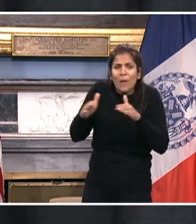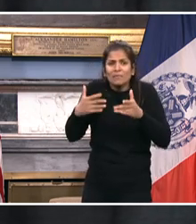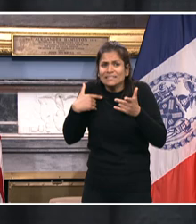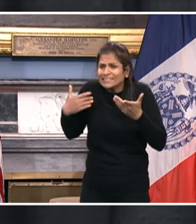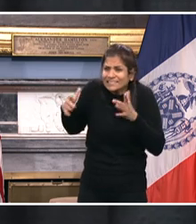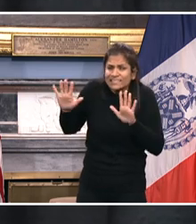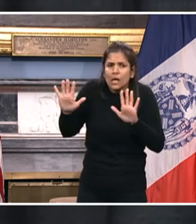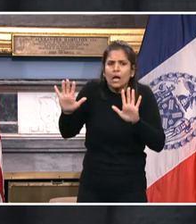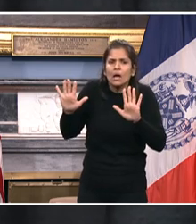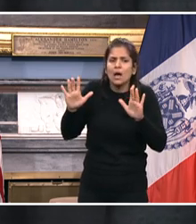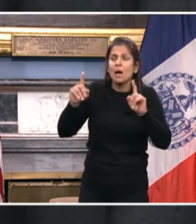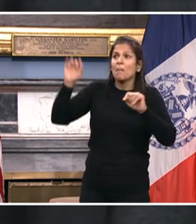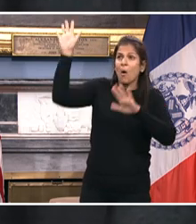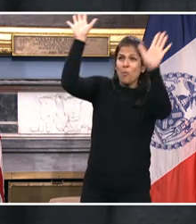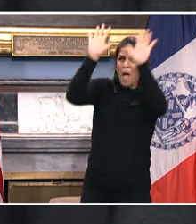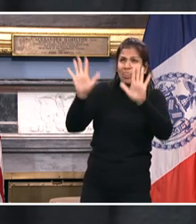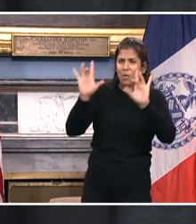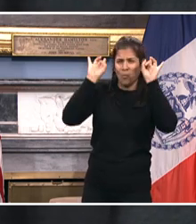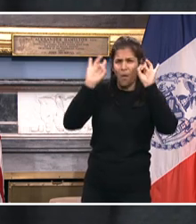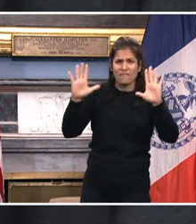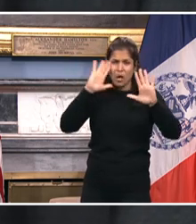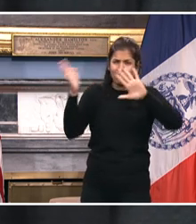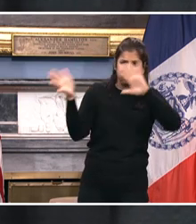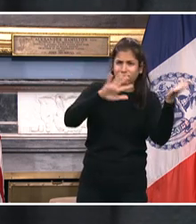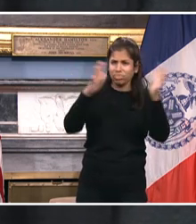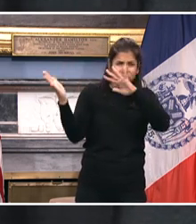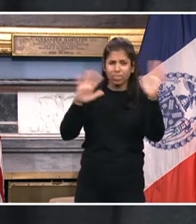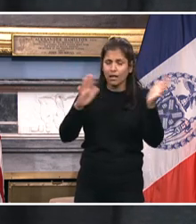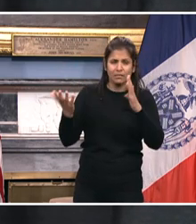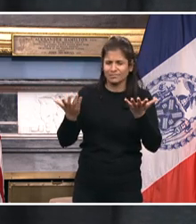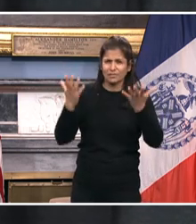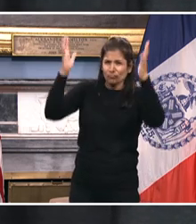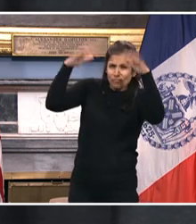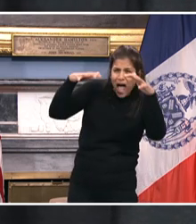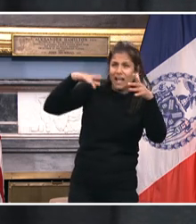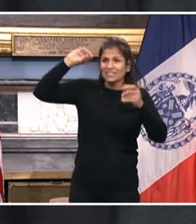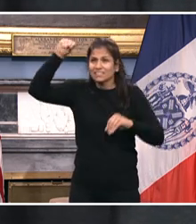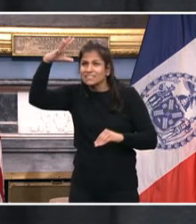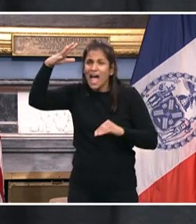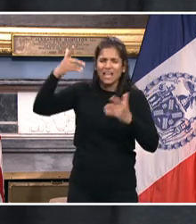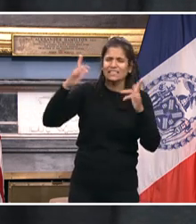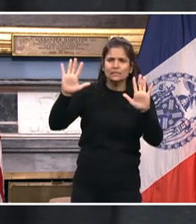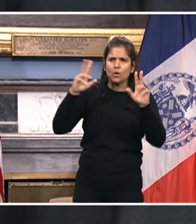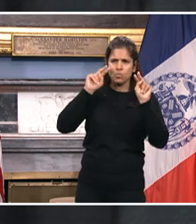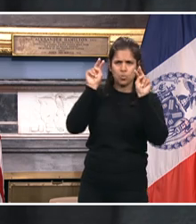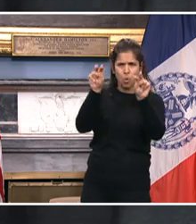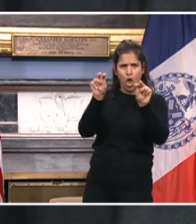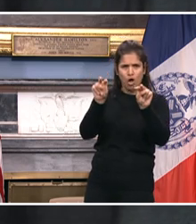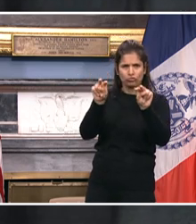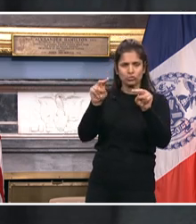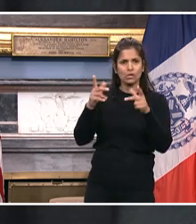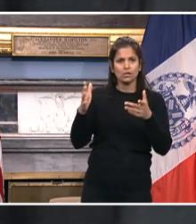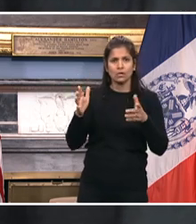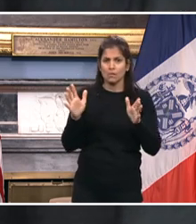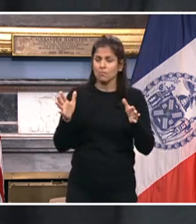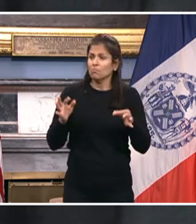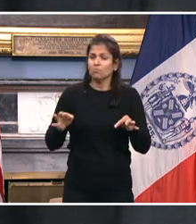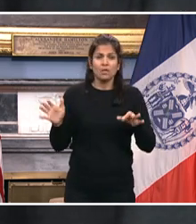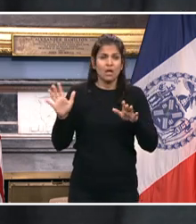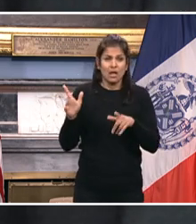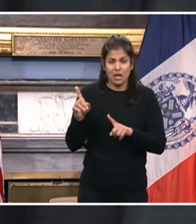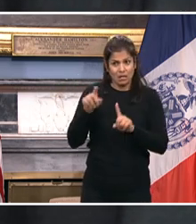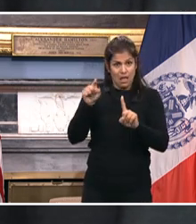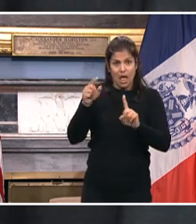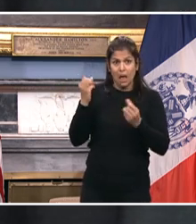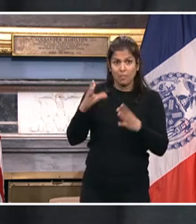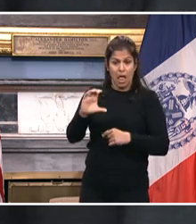achieved. But NYPD, everyone knows, has lower staffing right now than normal. Guys, I'm going to come to you. Just